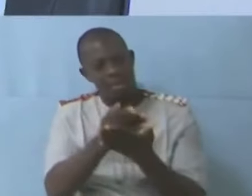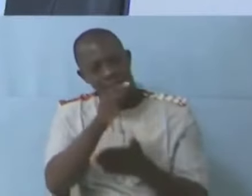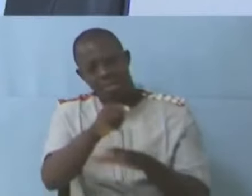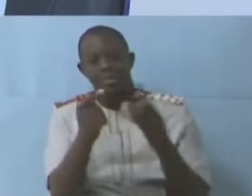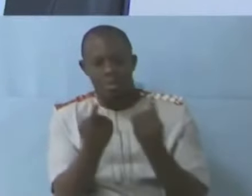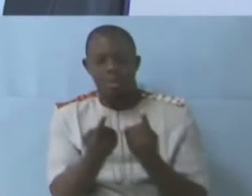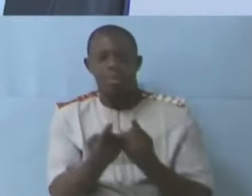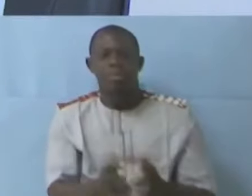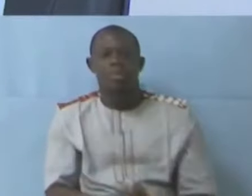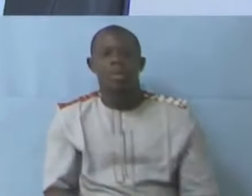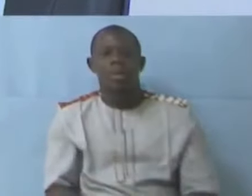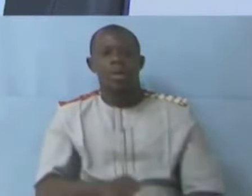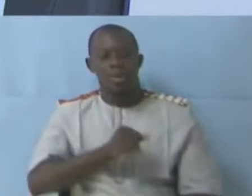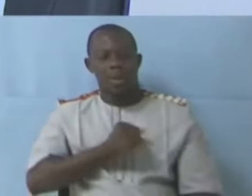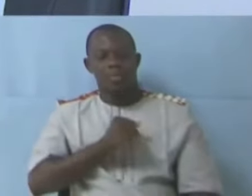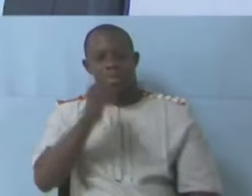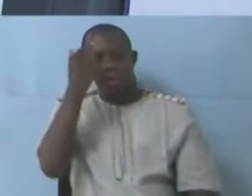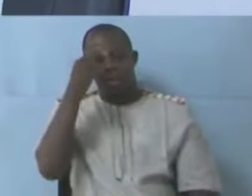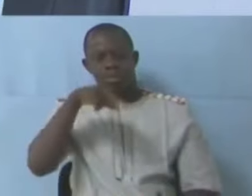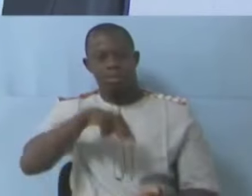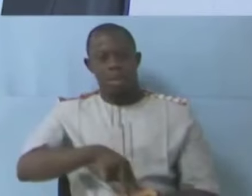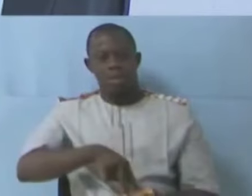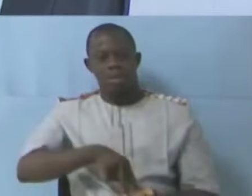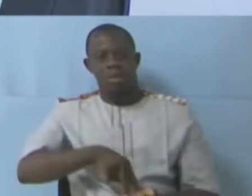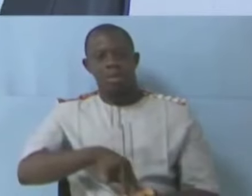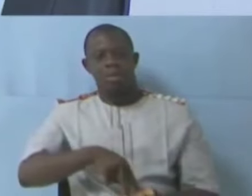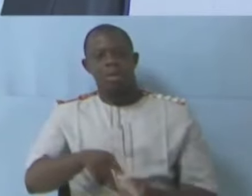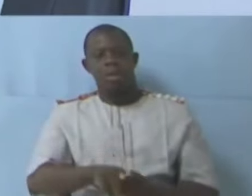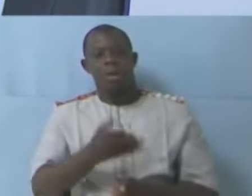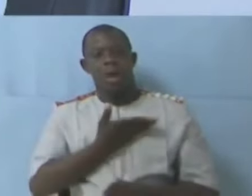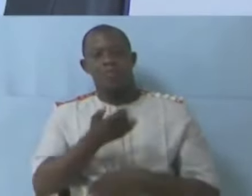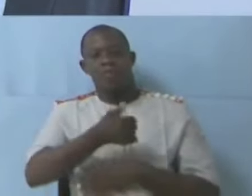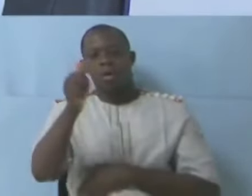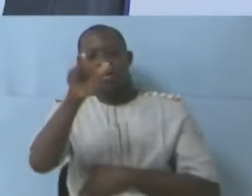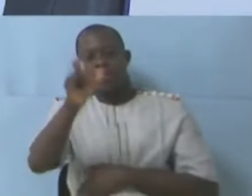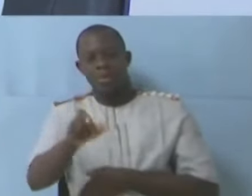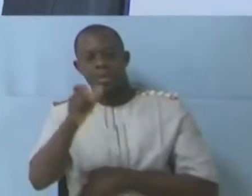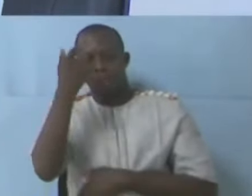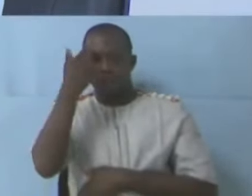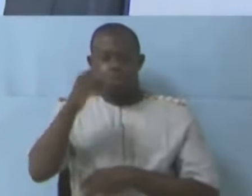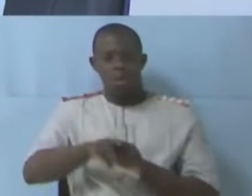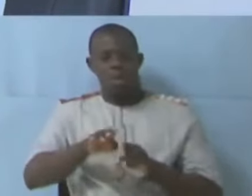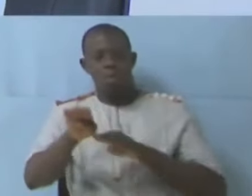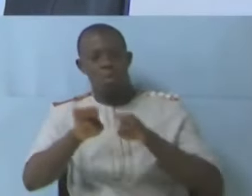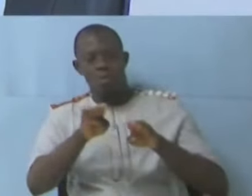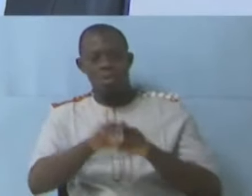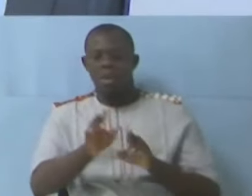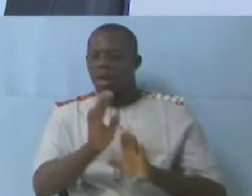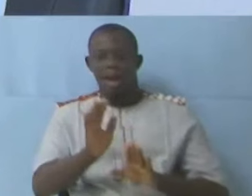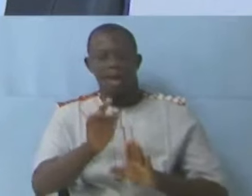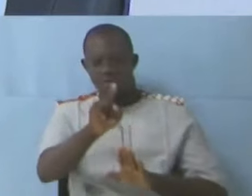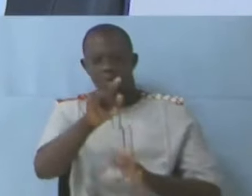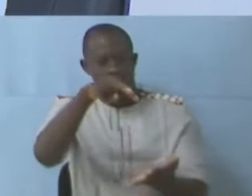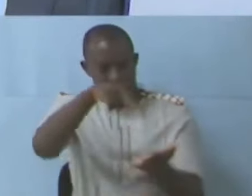this. So momin mu taxaw benen xalé di jema dama ko no bul wori taxawal fofu nak yow bu wori teel fofu man ma romba koku non. There